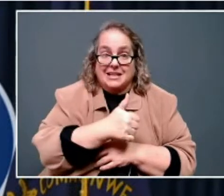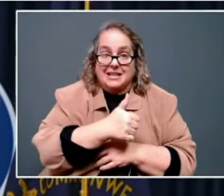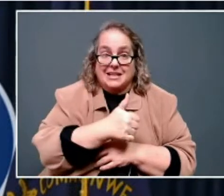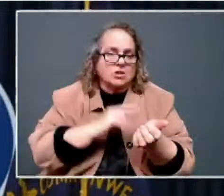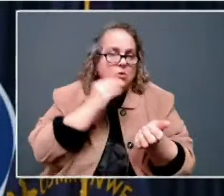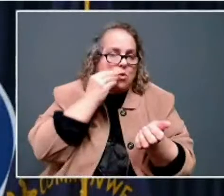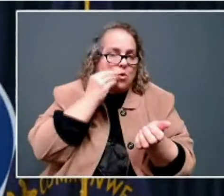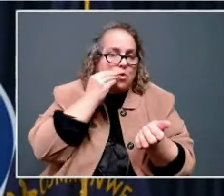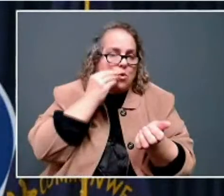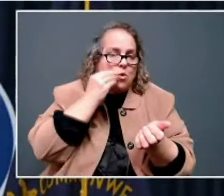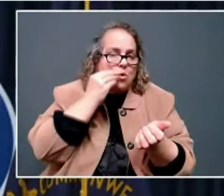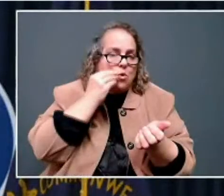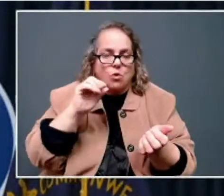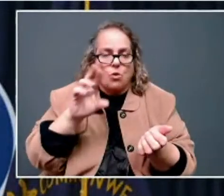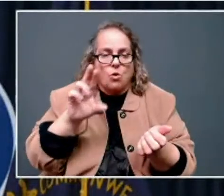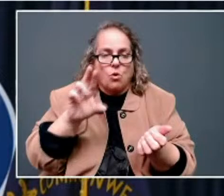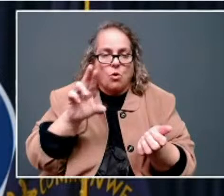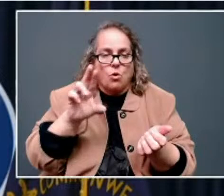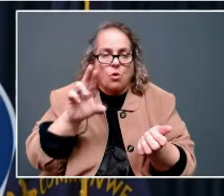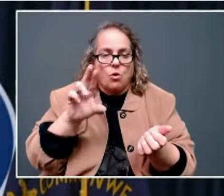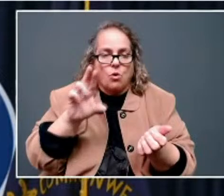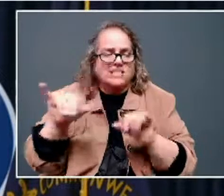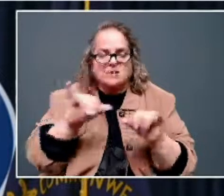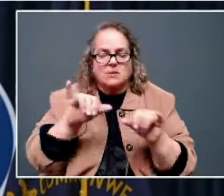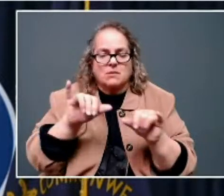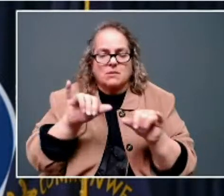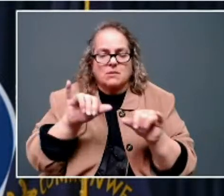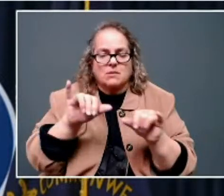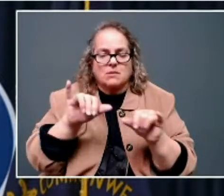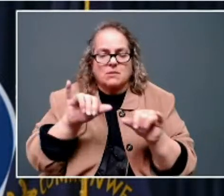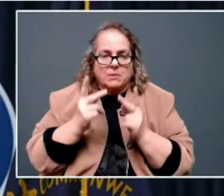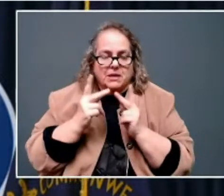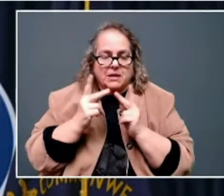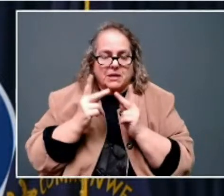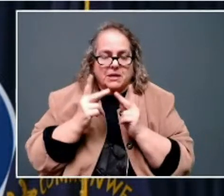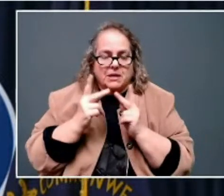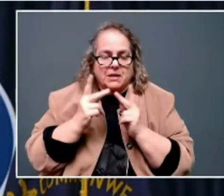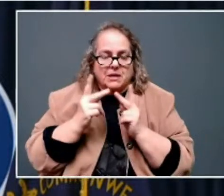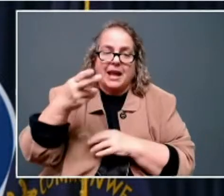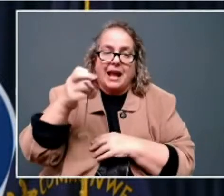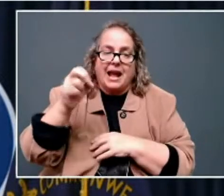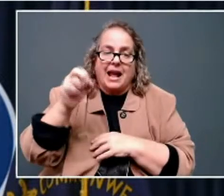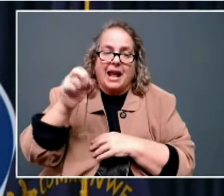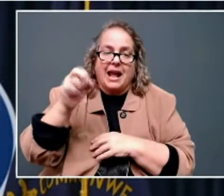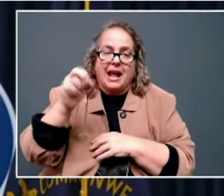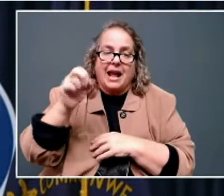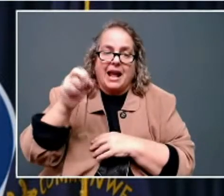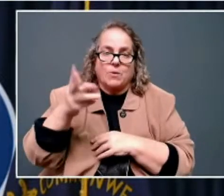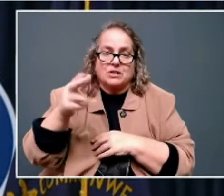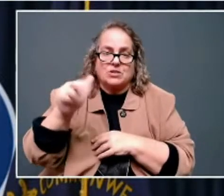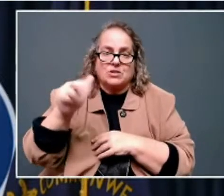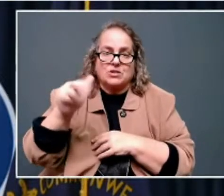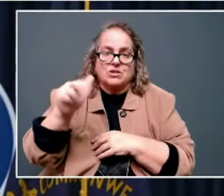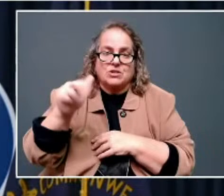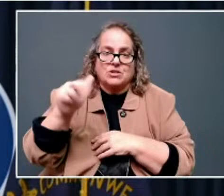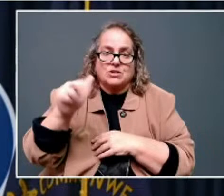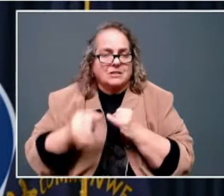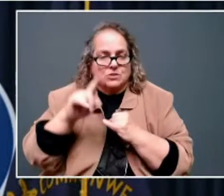or a similar type of facility. Heather Fontaine, WHAS, with our final question.